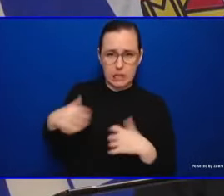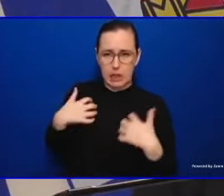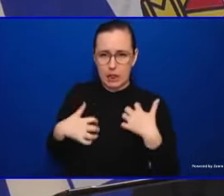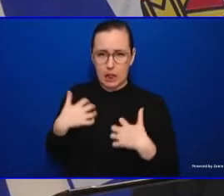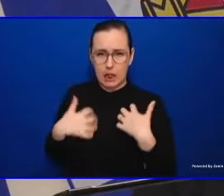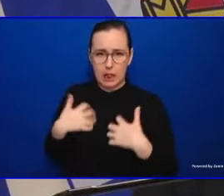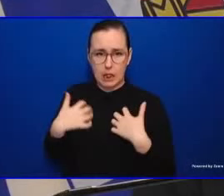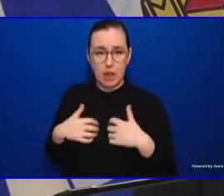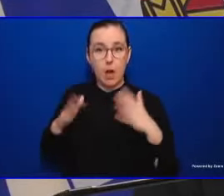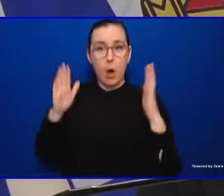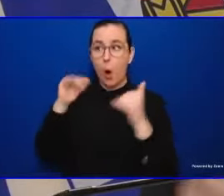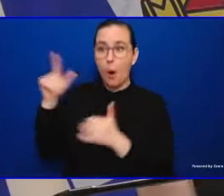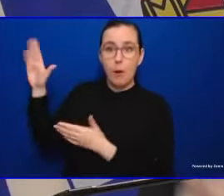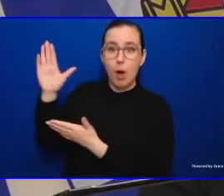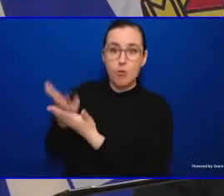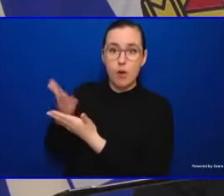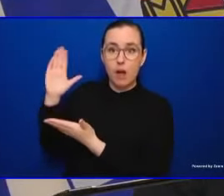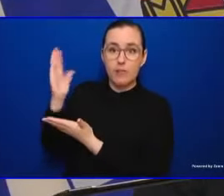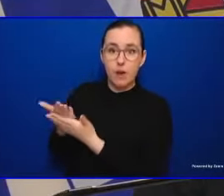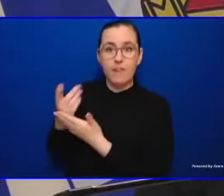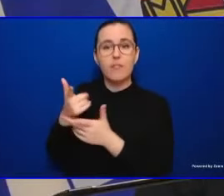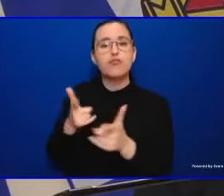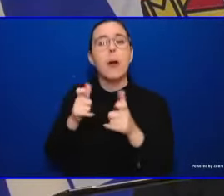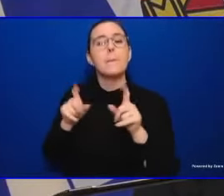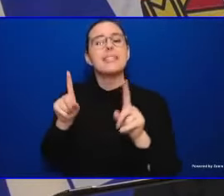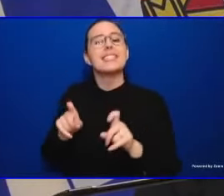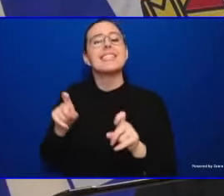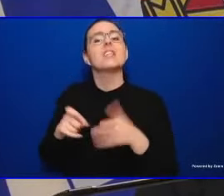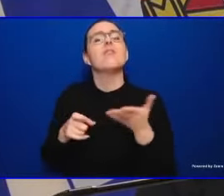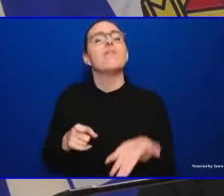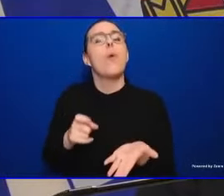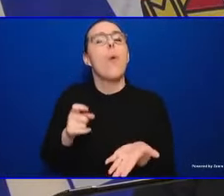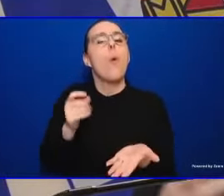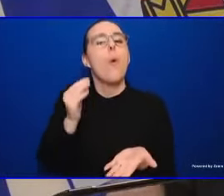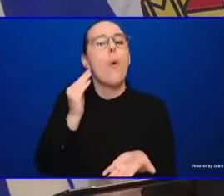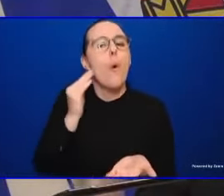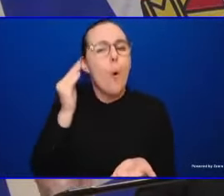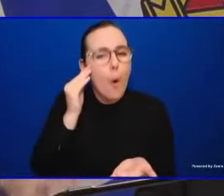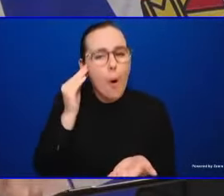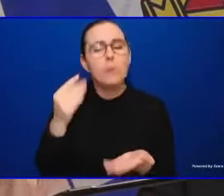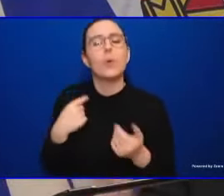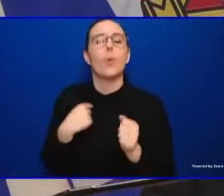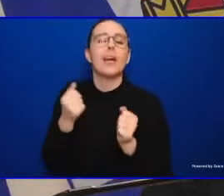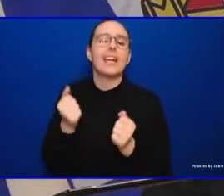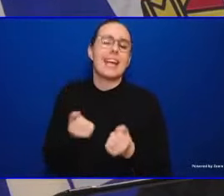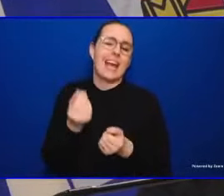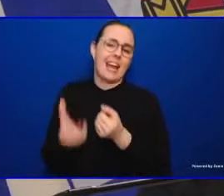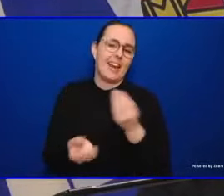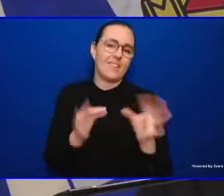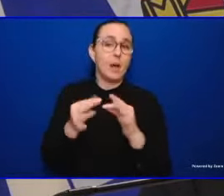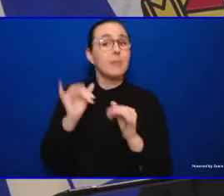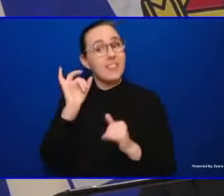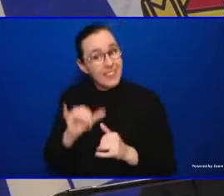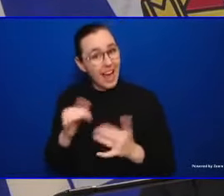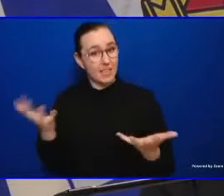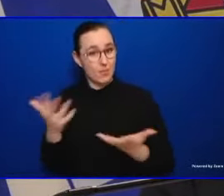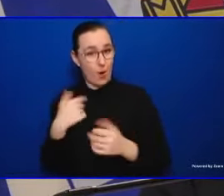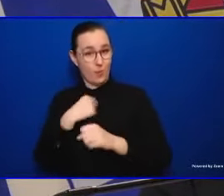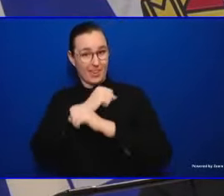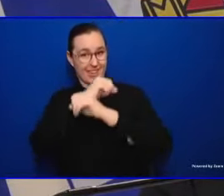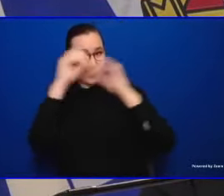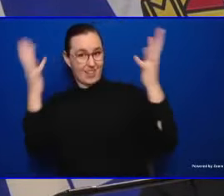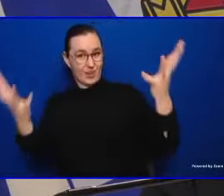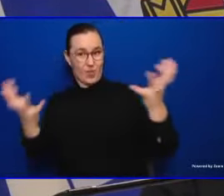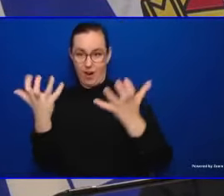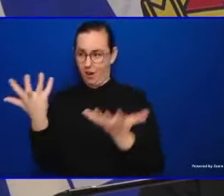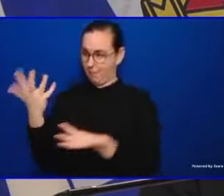support families in being able to do that. And that's something that I've been wanting to do for a long time, but we have not yet had those types of tests available in Canada